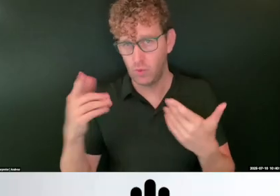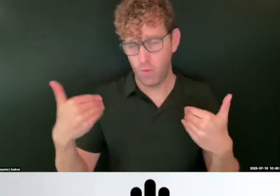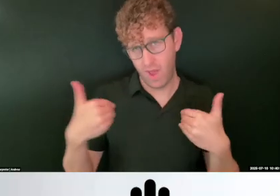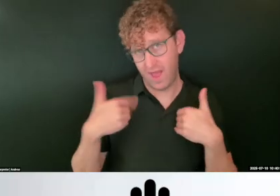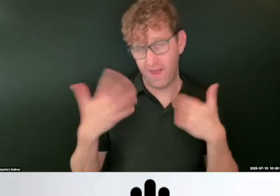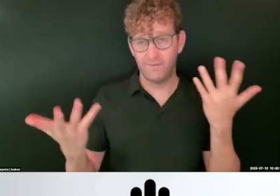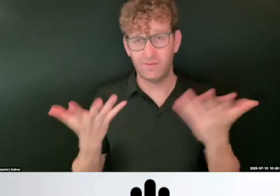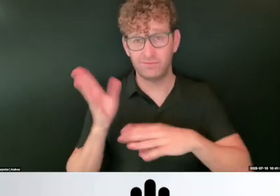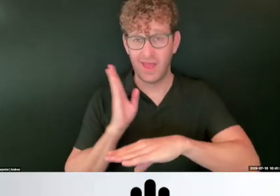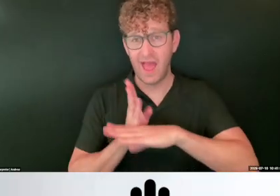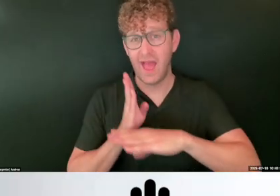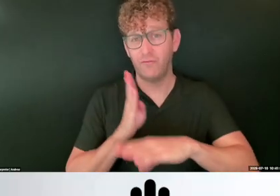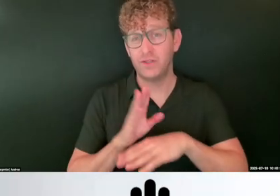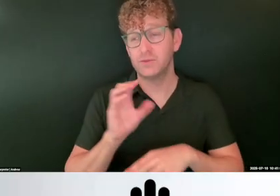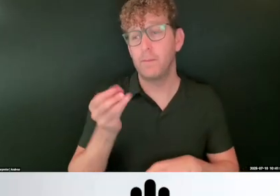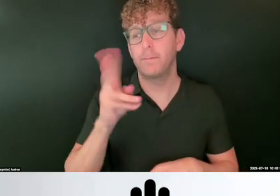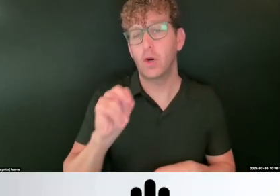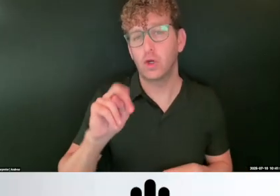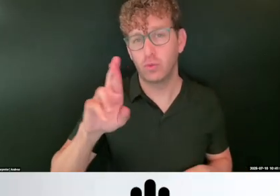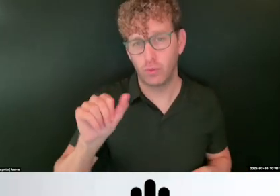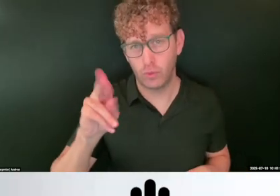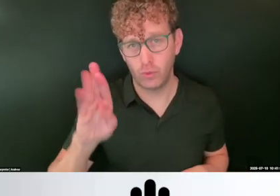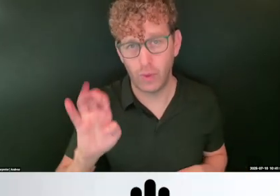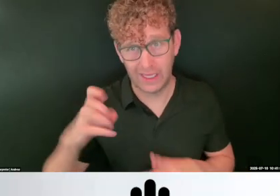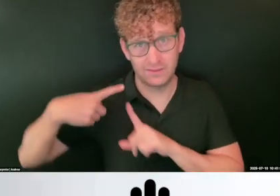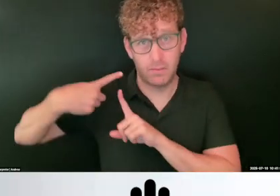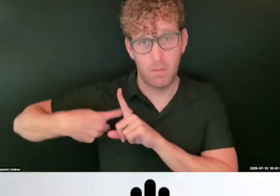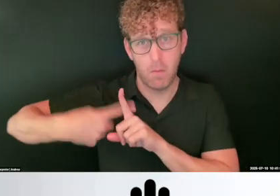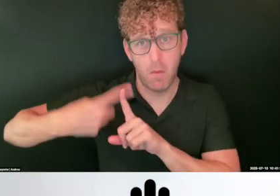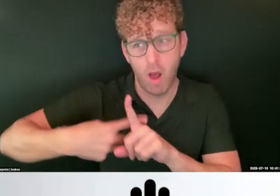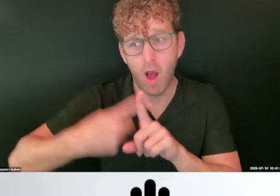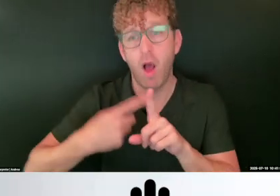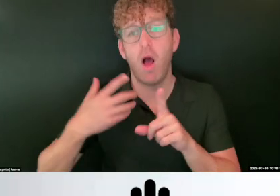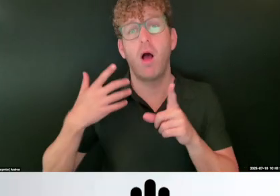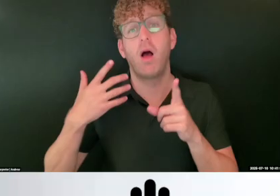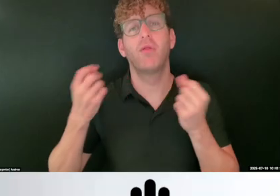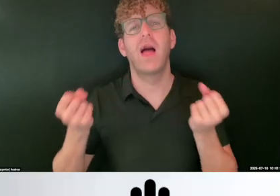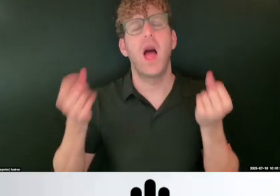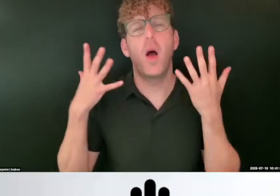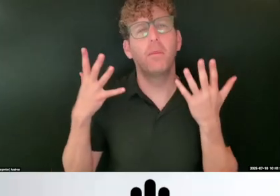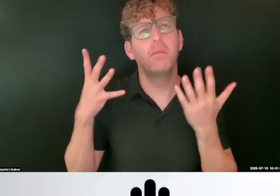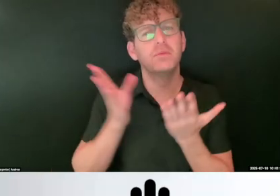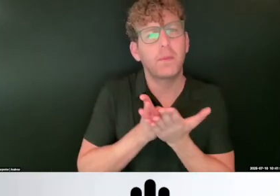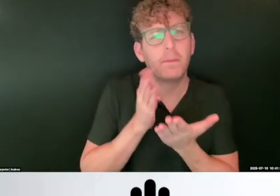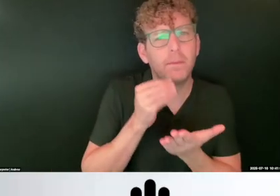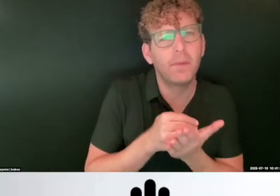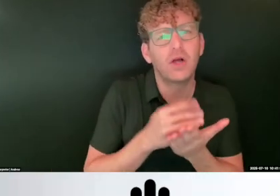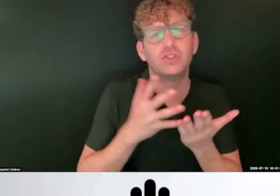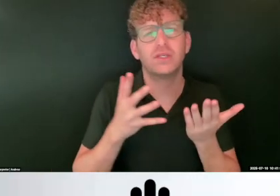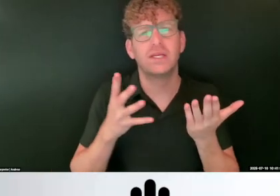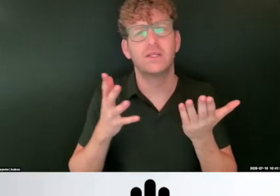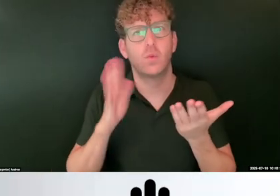month, and how much are those budgets? When are you going to run out of money, or the projections on